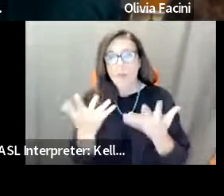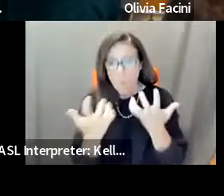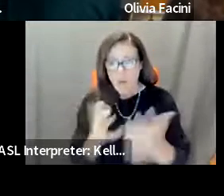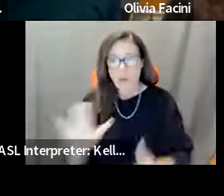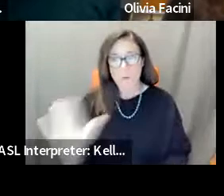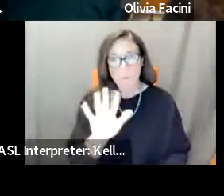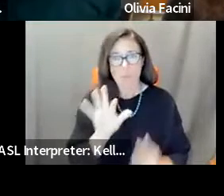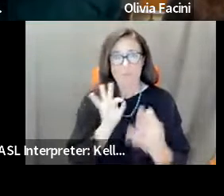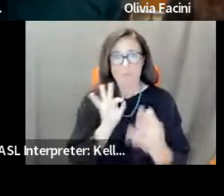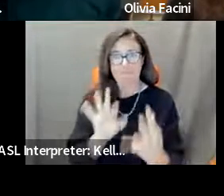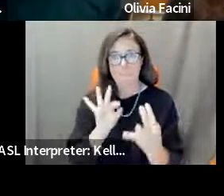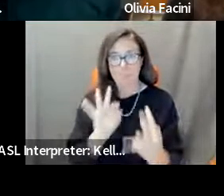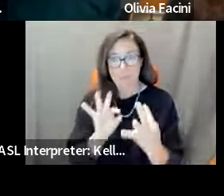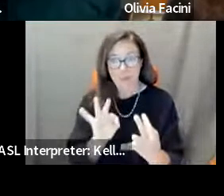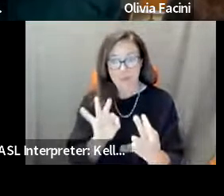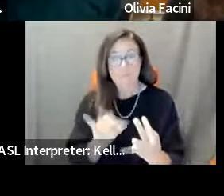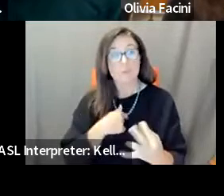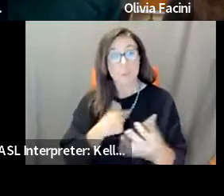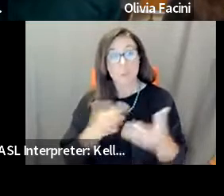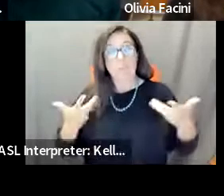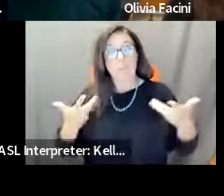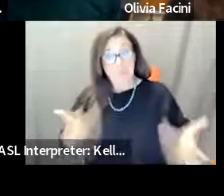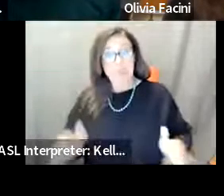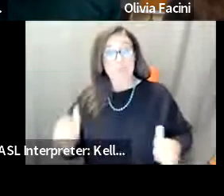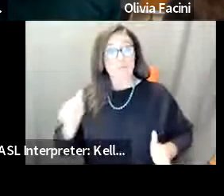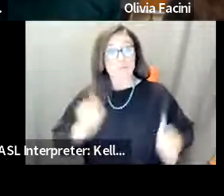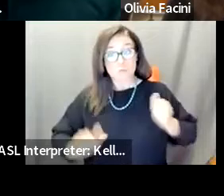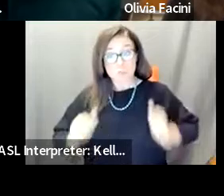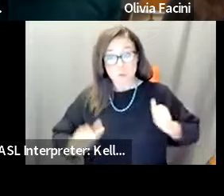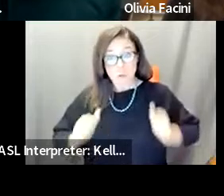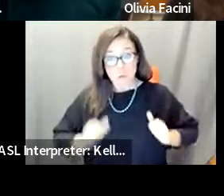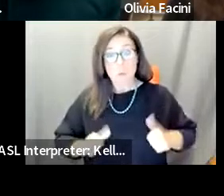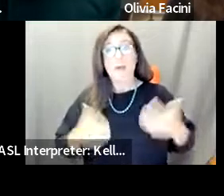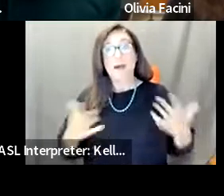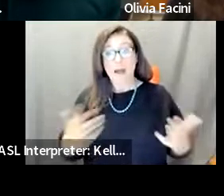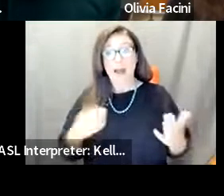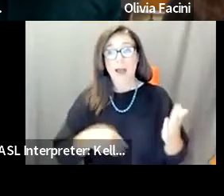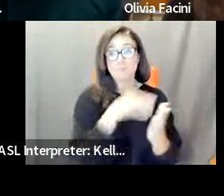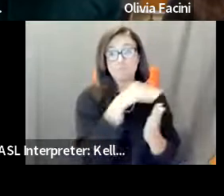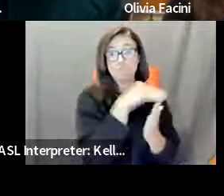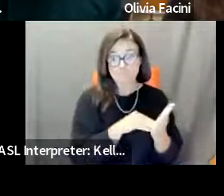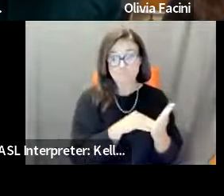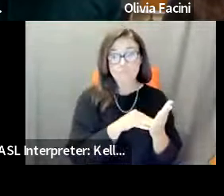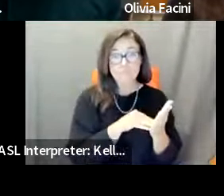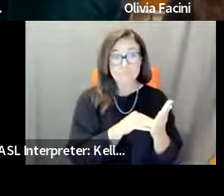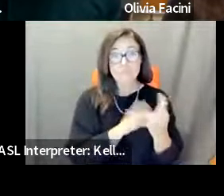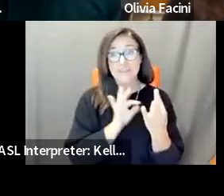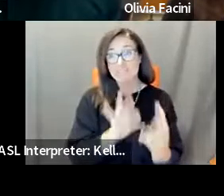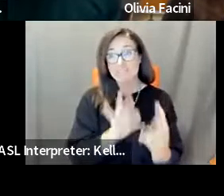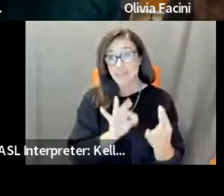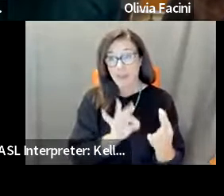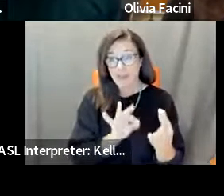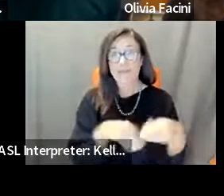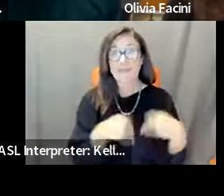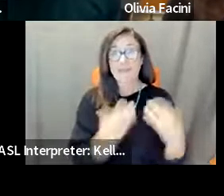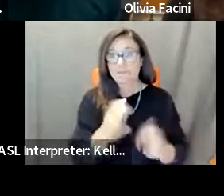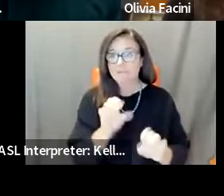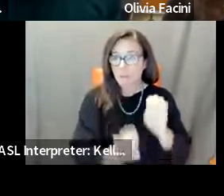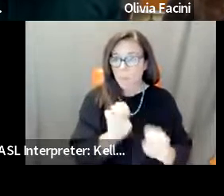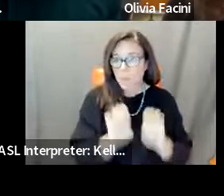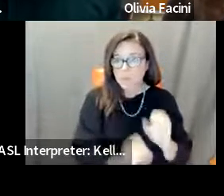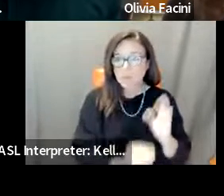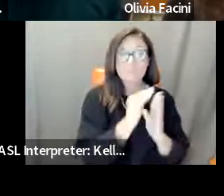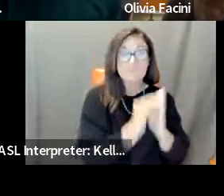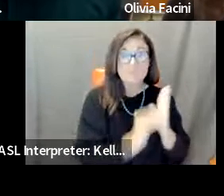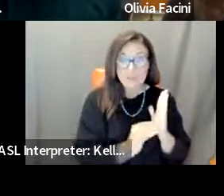feedback form that I can fill out that will let them know what works and what doesn't work. And I feel like if